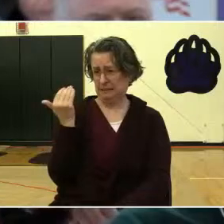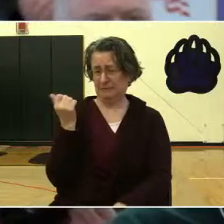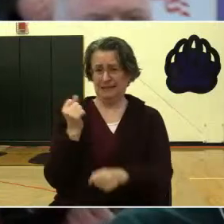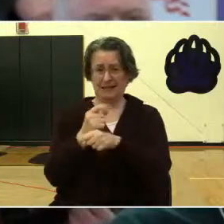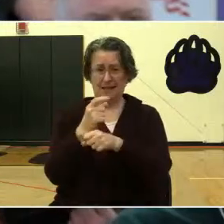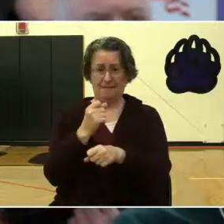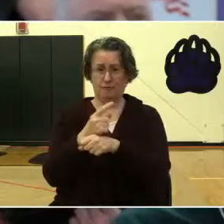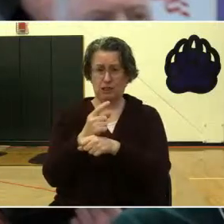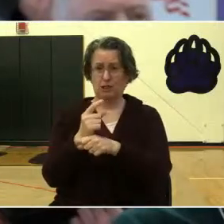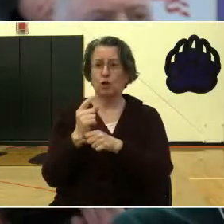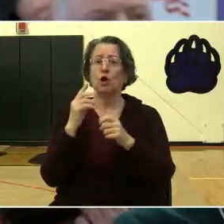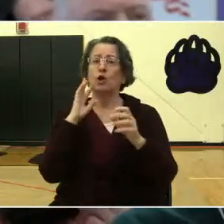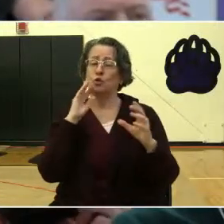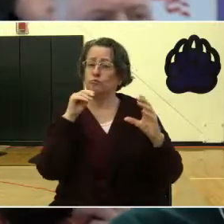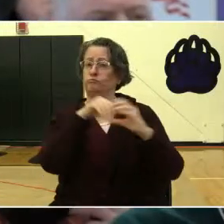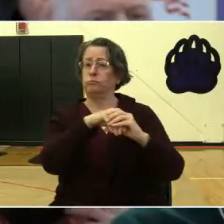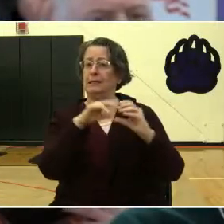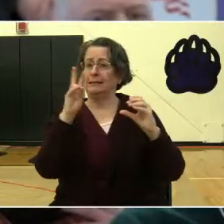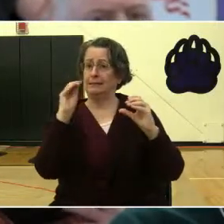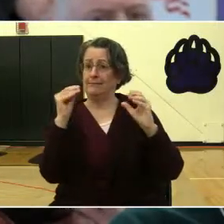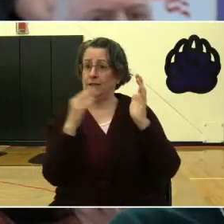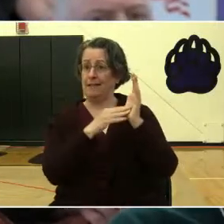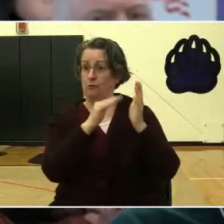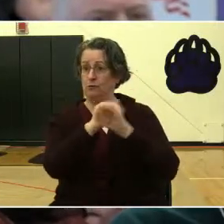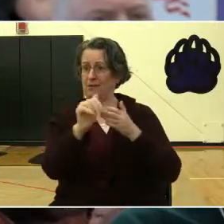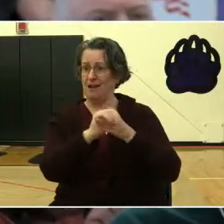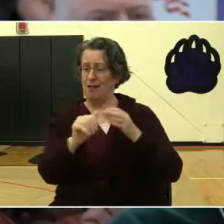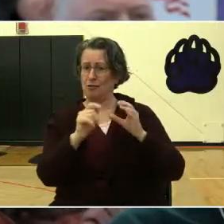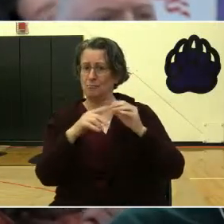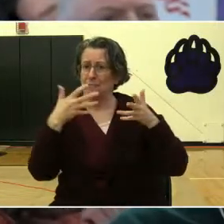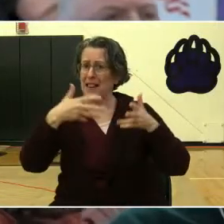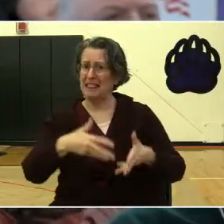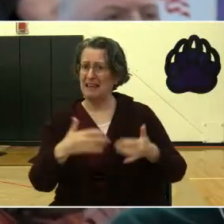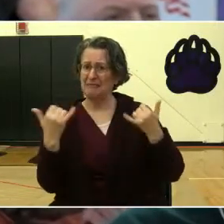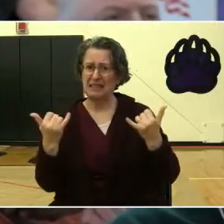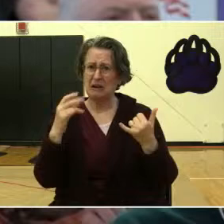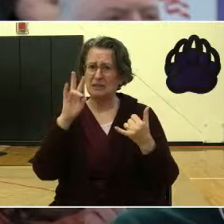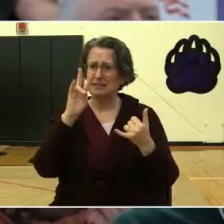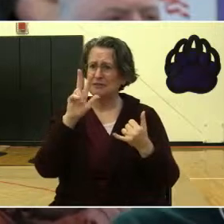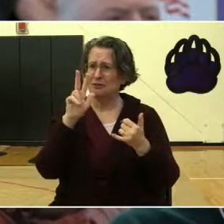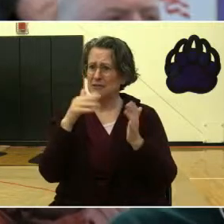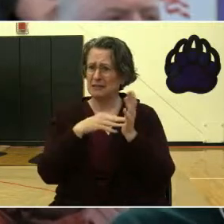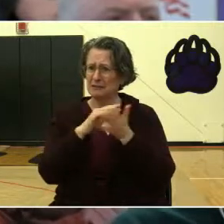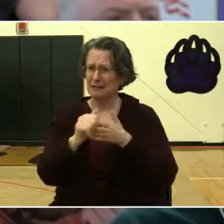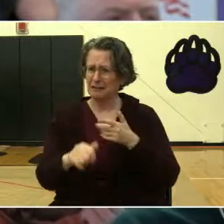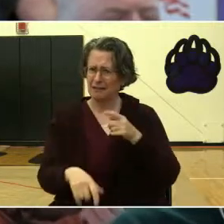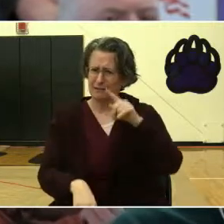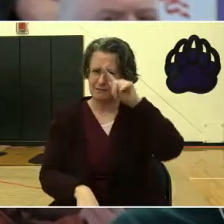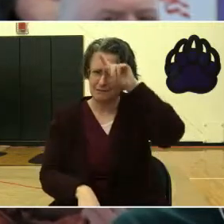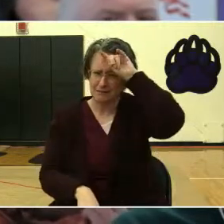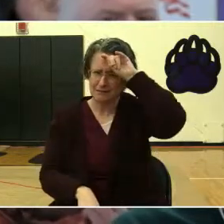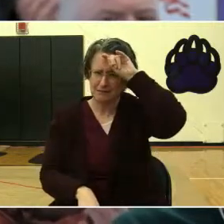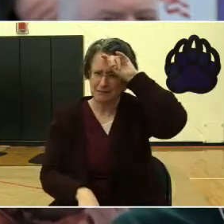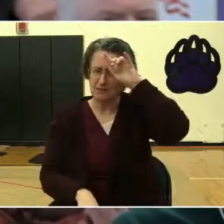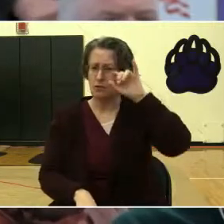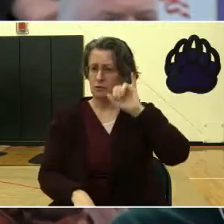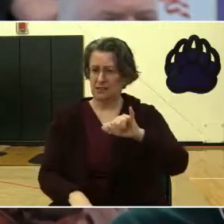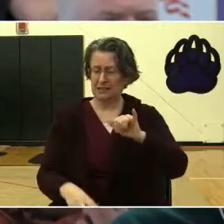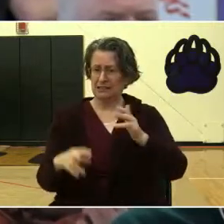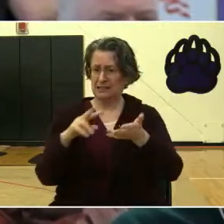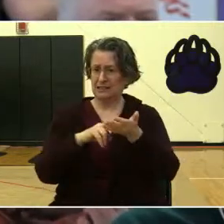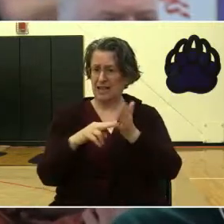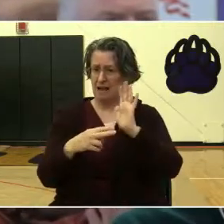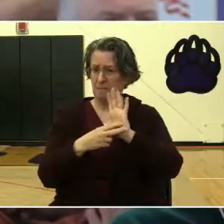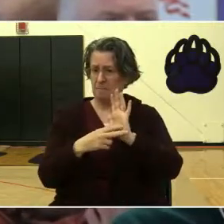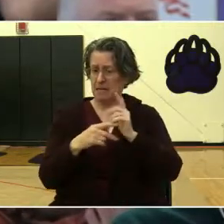year for this fund and yet the current balance is 73,000 so is that does that mean that in the six months